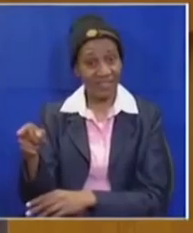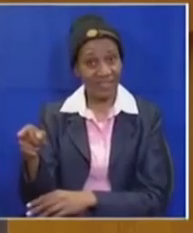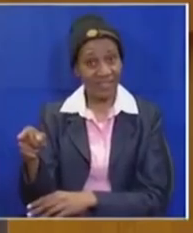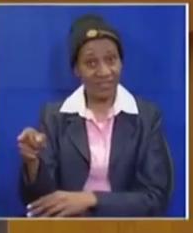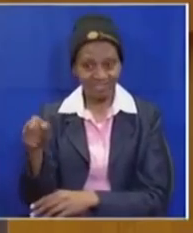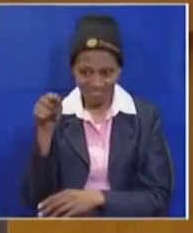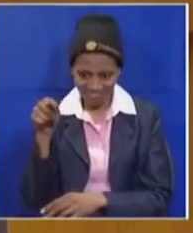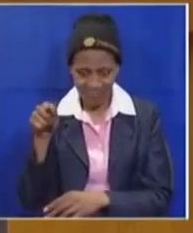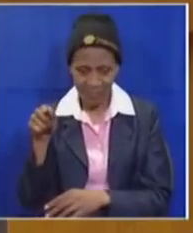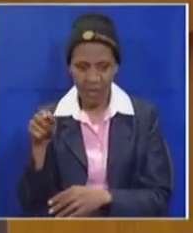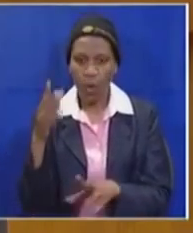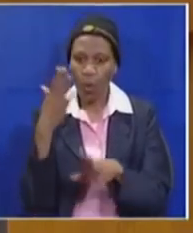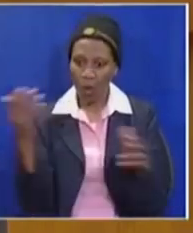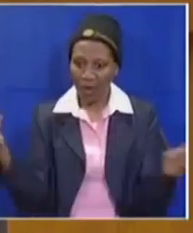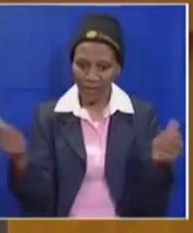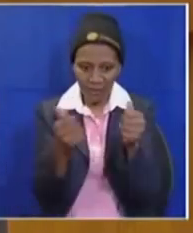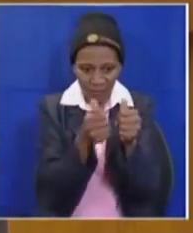will coexist